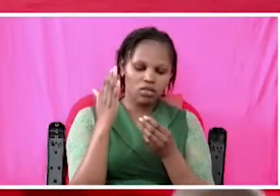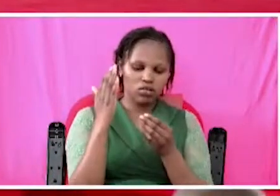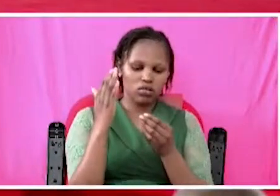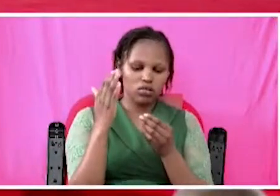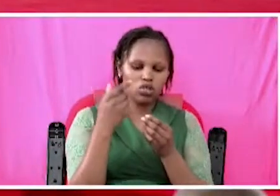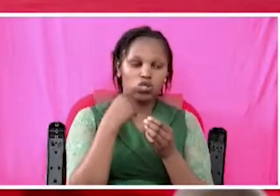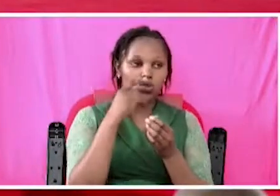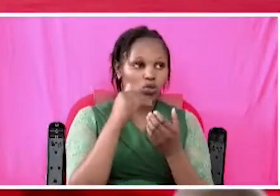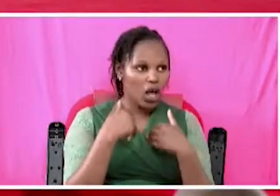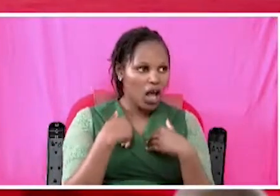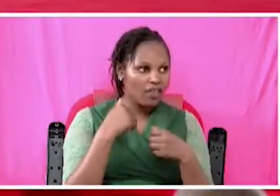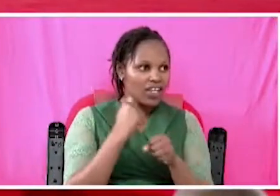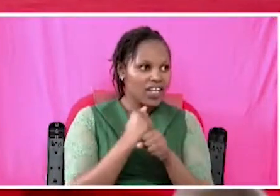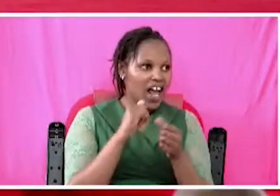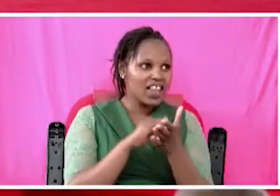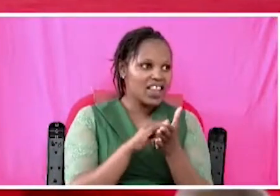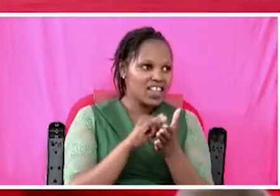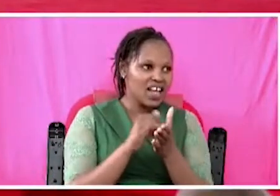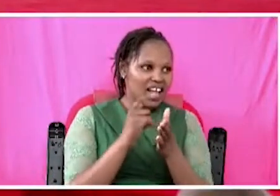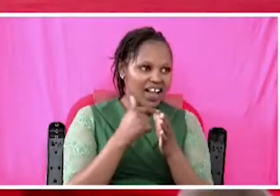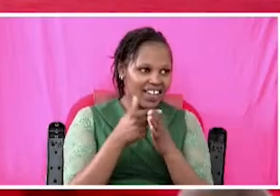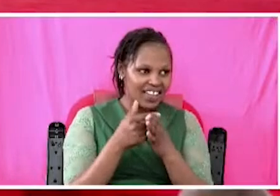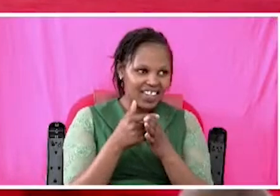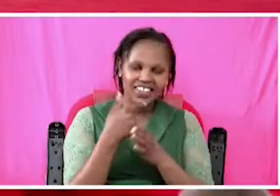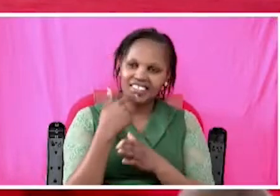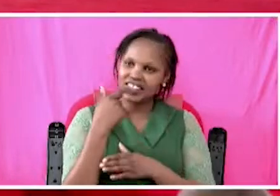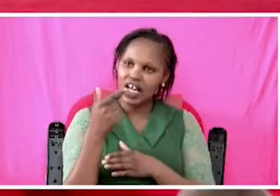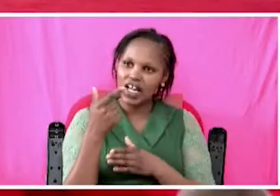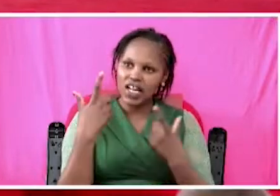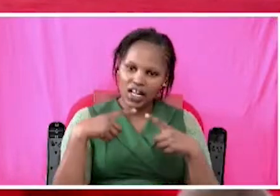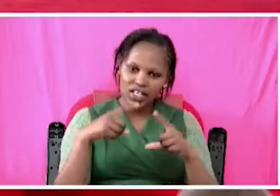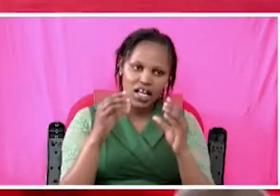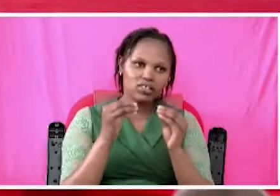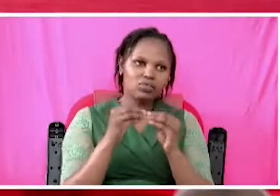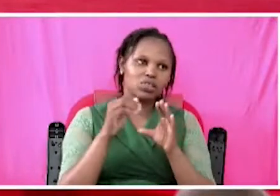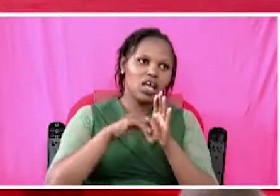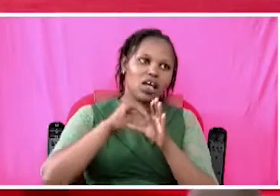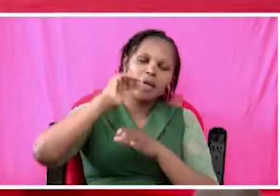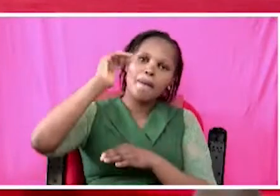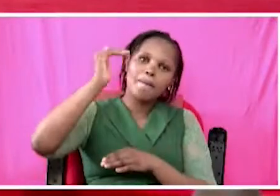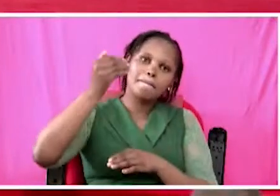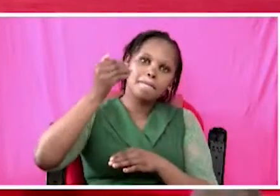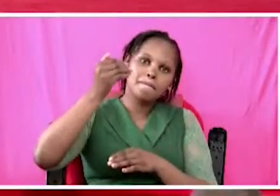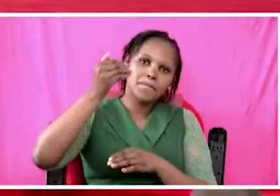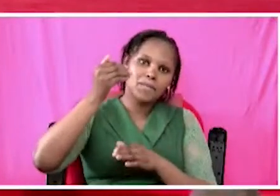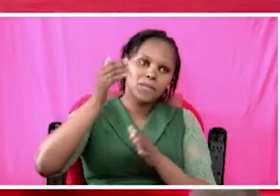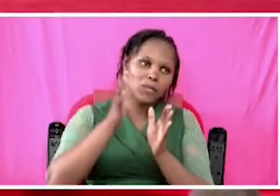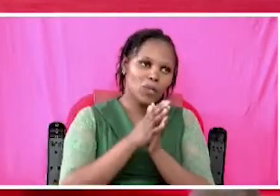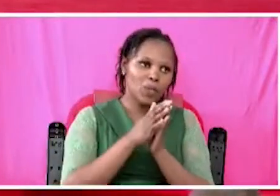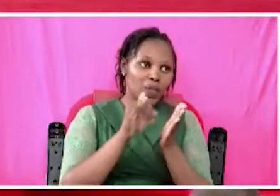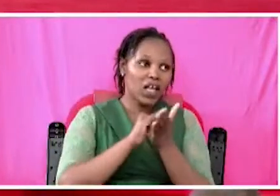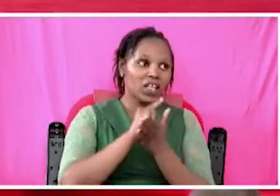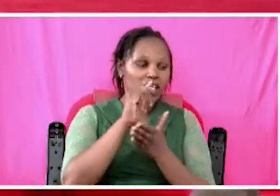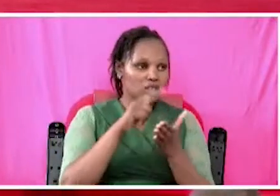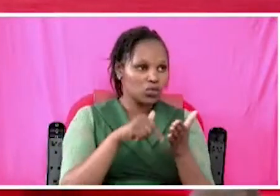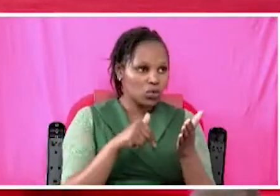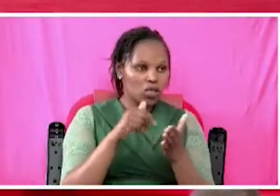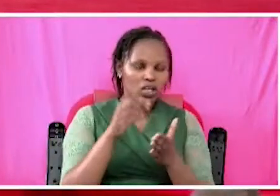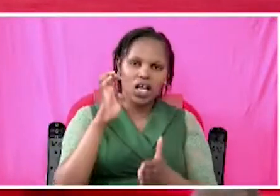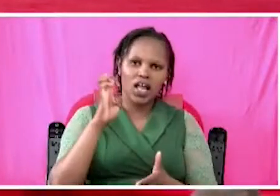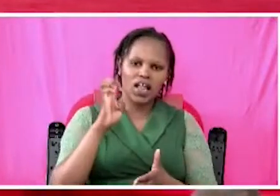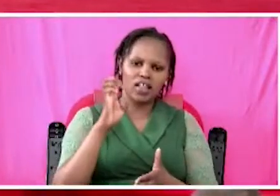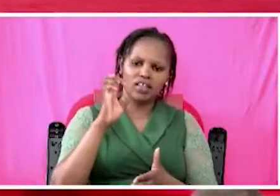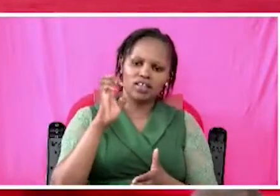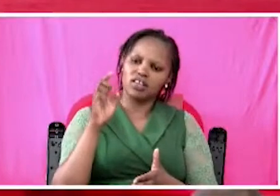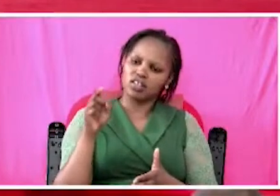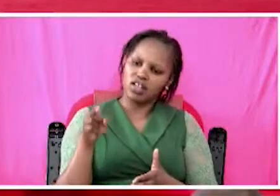that, and then he tells him, let's meet in Mount Gemel. And then this is what Elijah tells the people